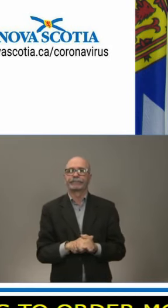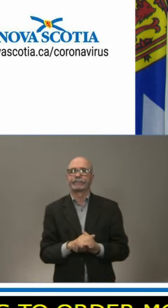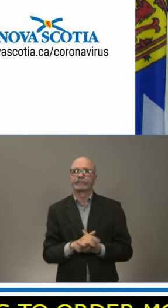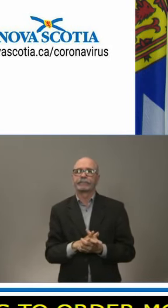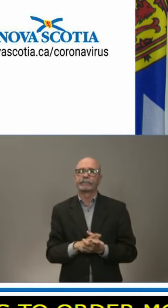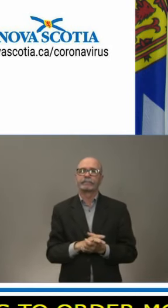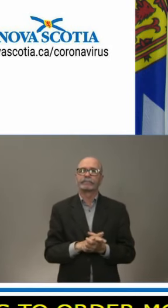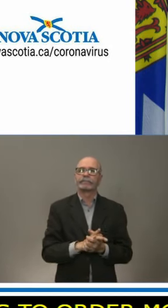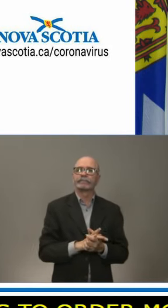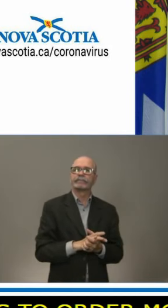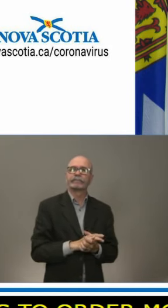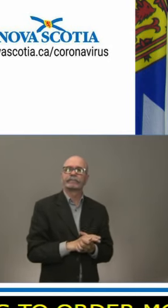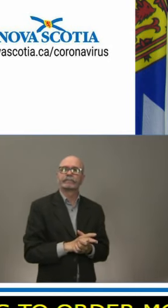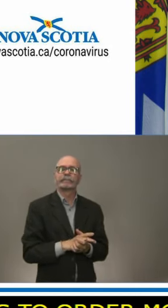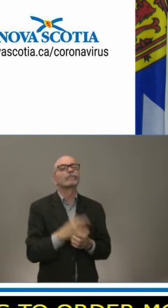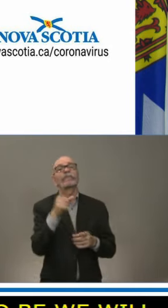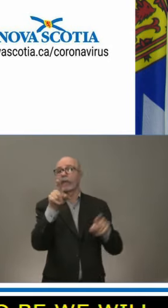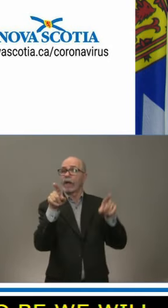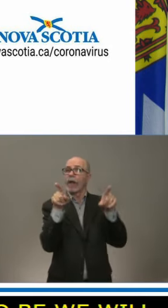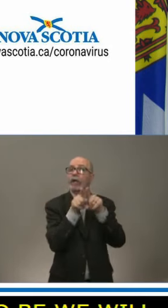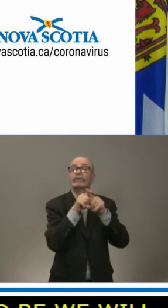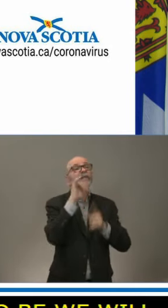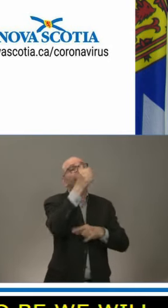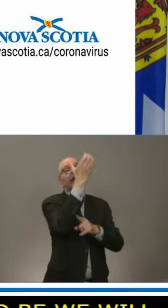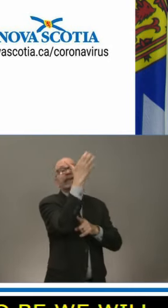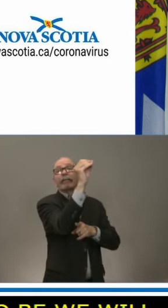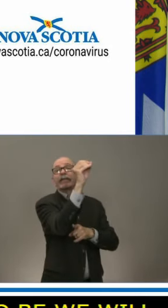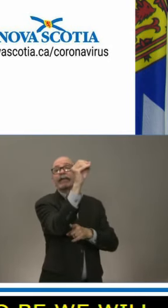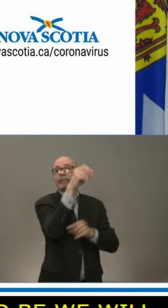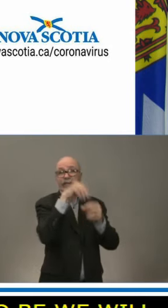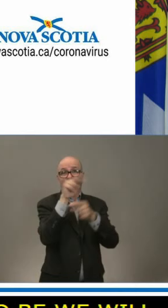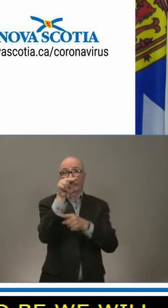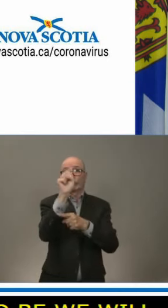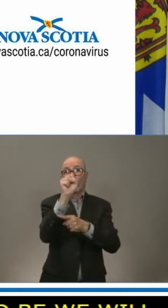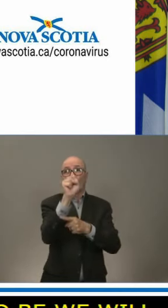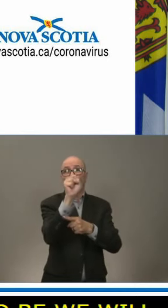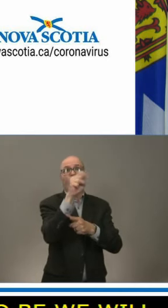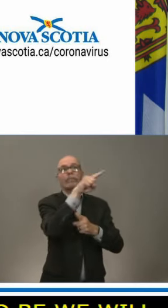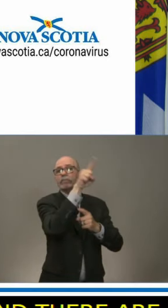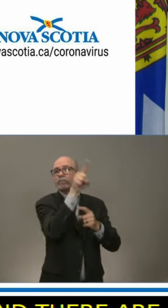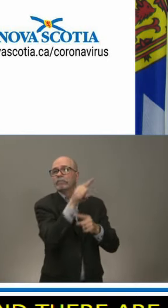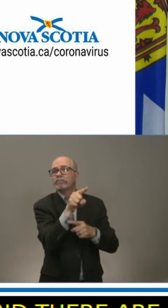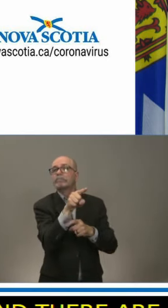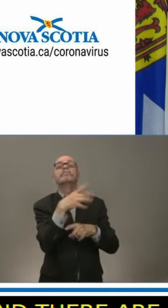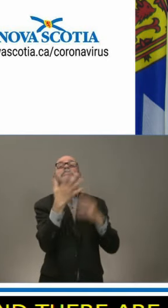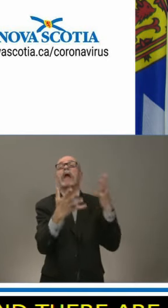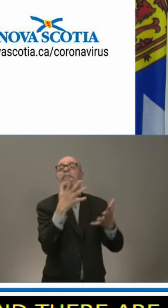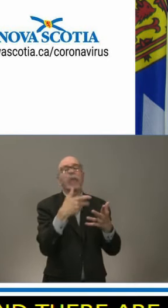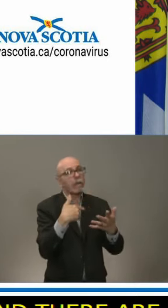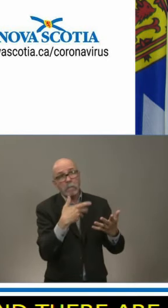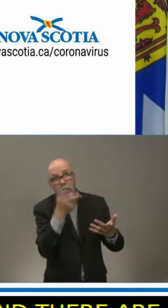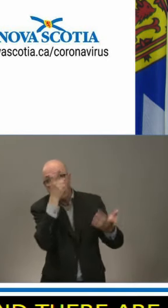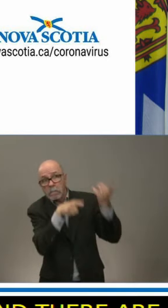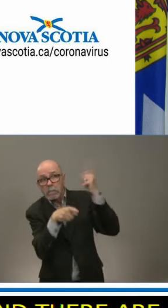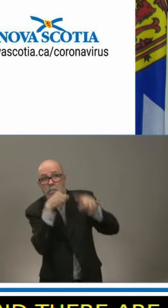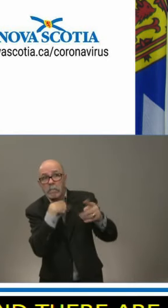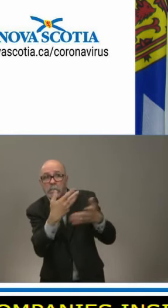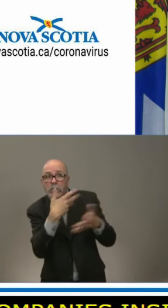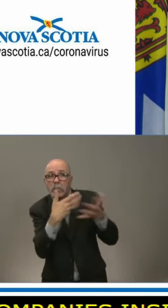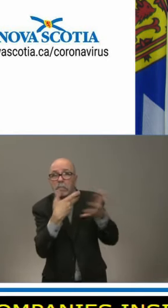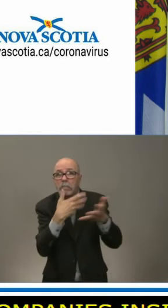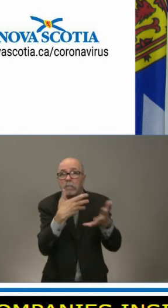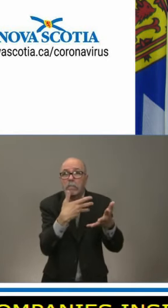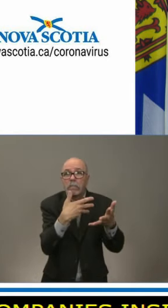other companies inside of Nova Scotia that are looking at, and hopefully we'll be able to communicate in a few days, that will be